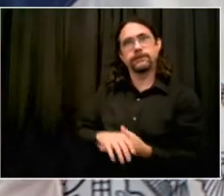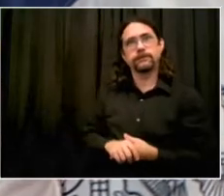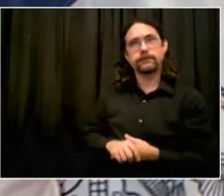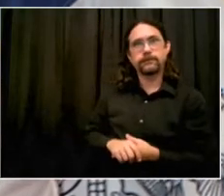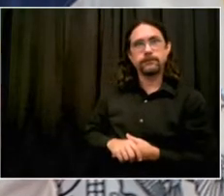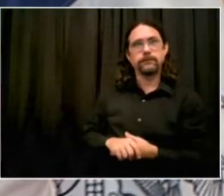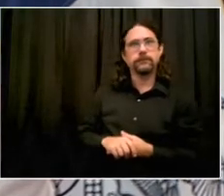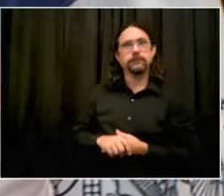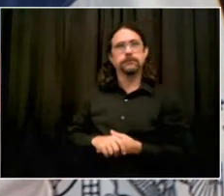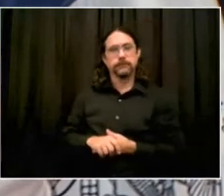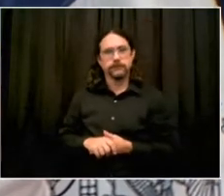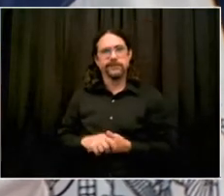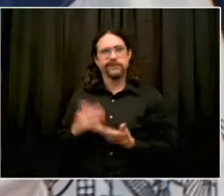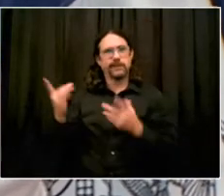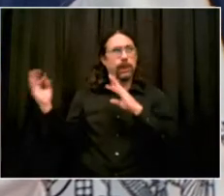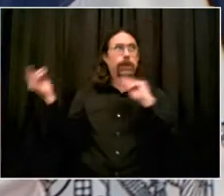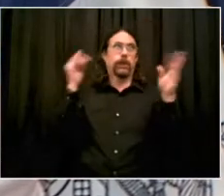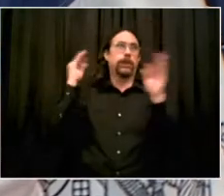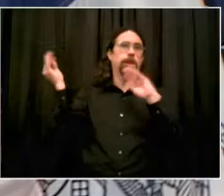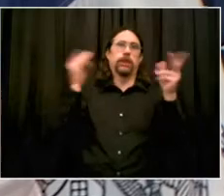reopening schools earlier?